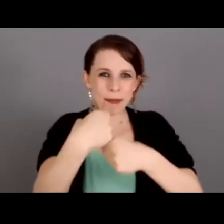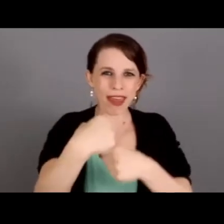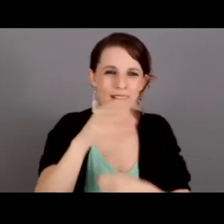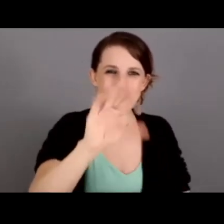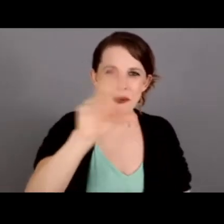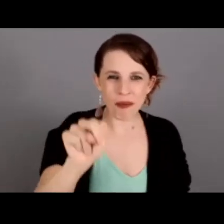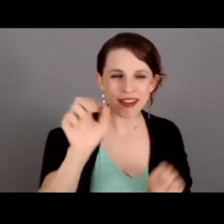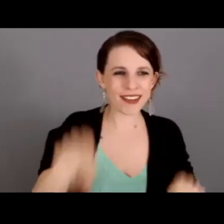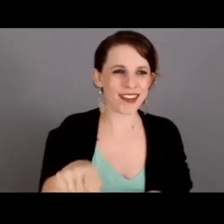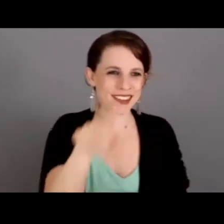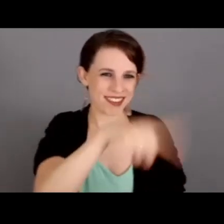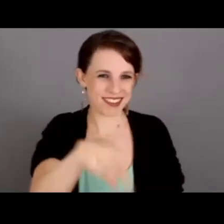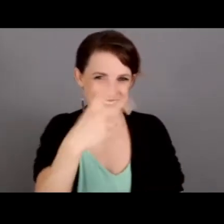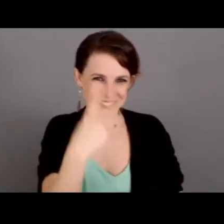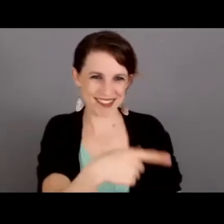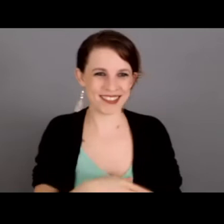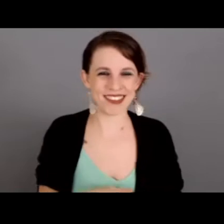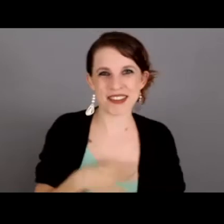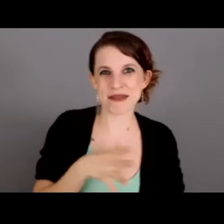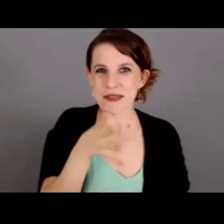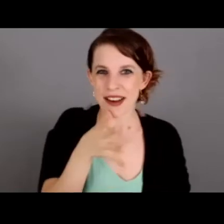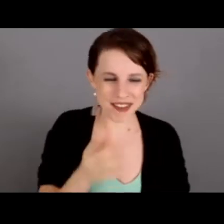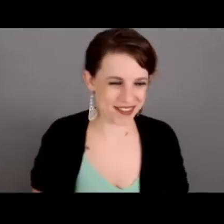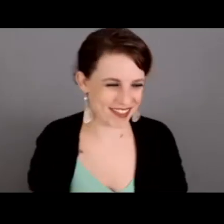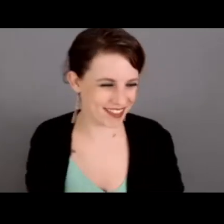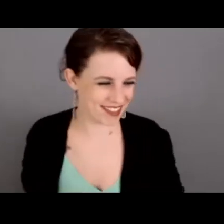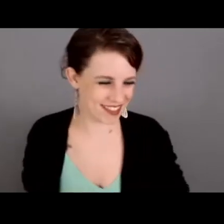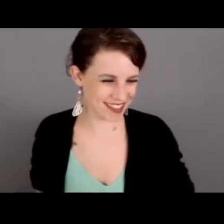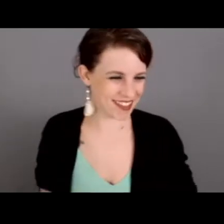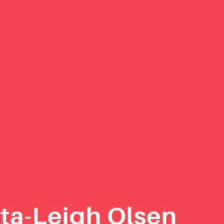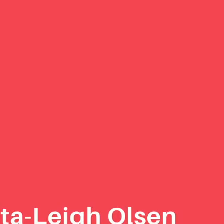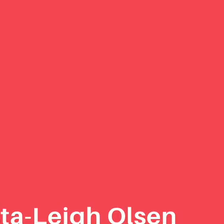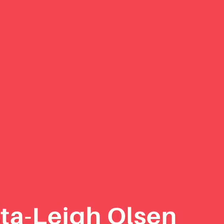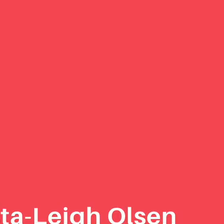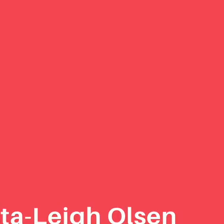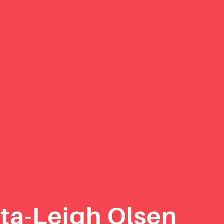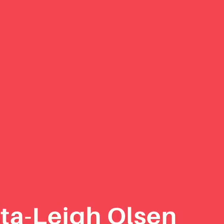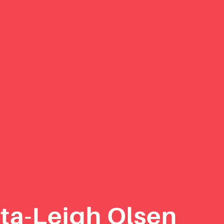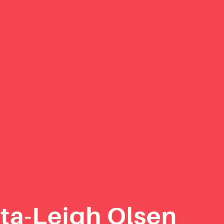And this is label around the house where you can make your own labels. As you can see, that's fun.